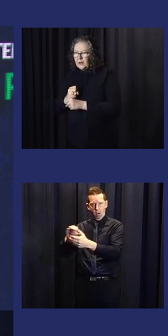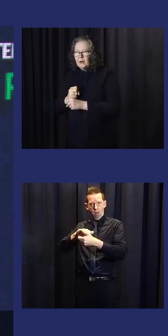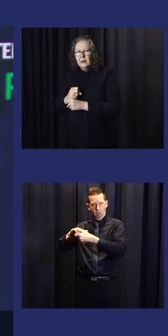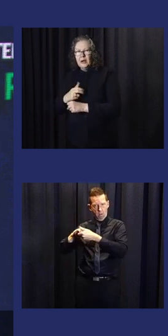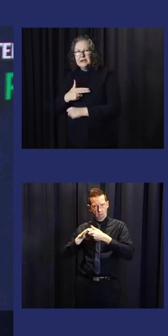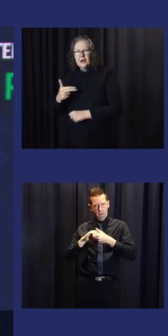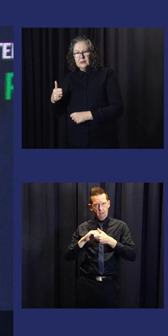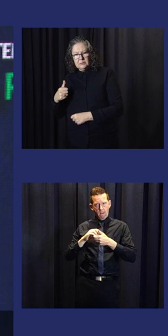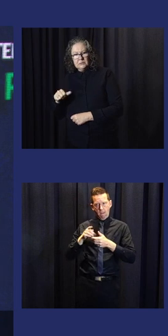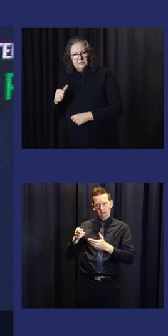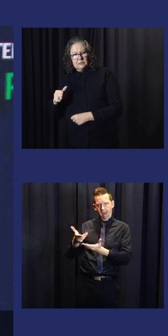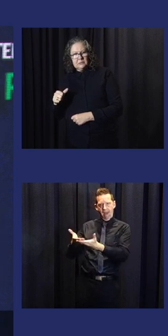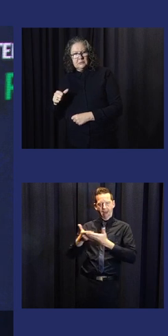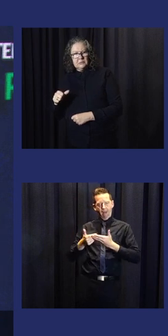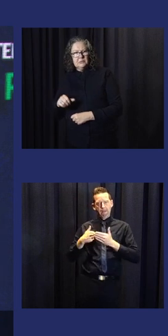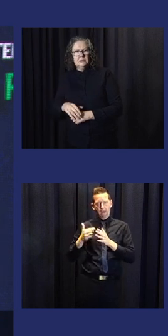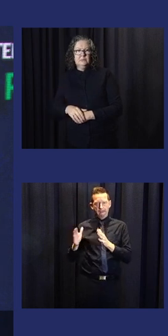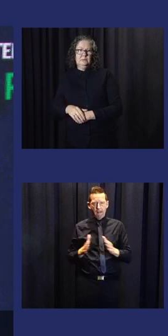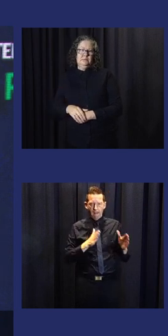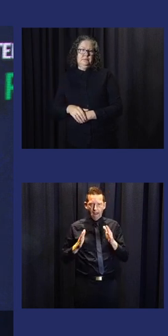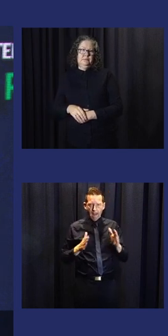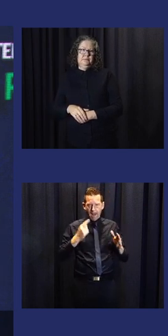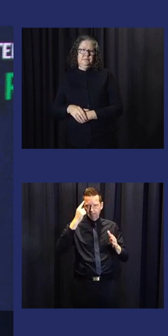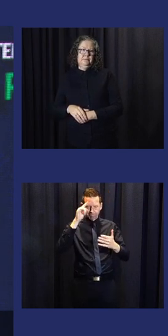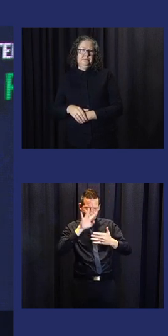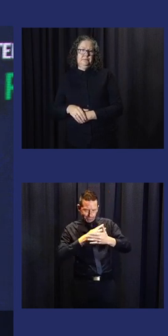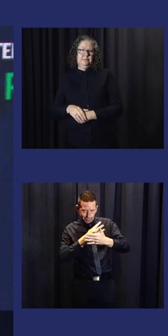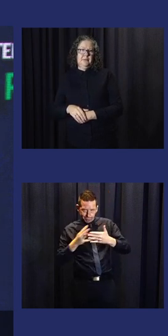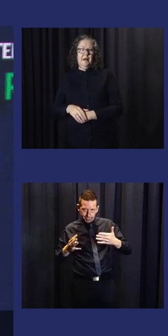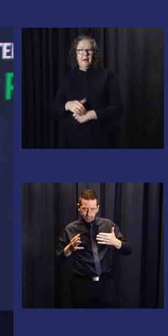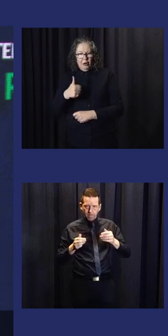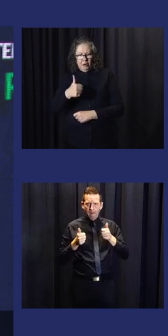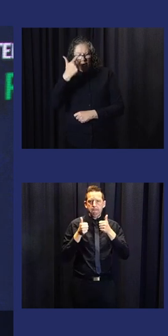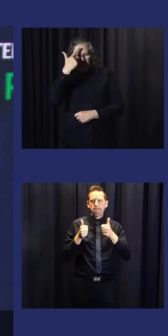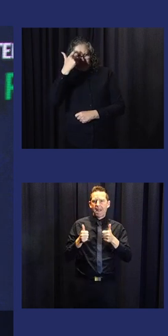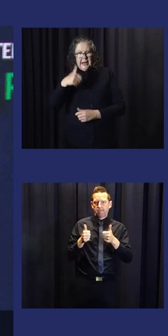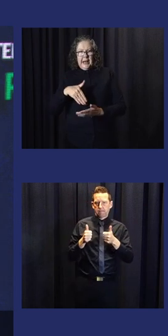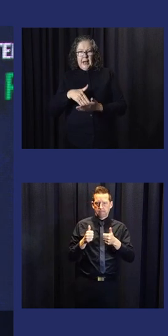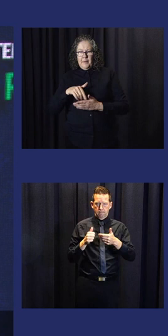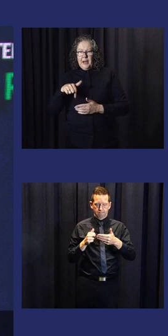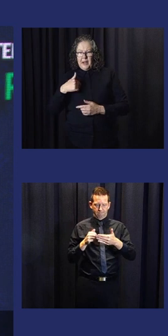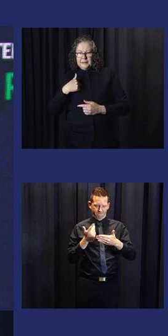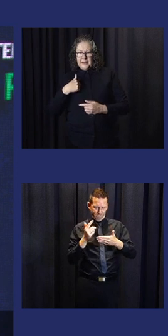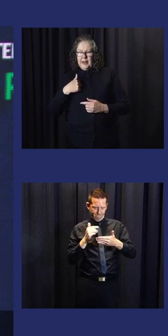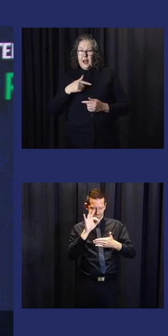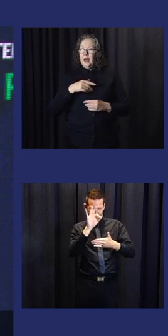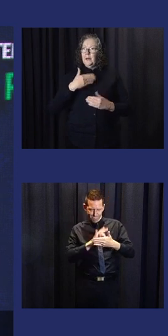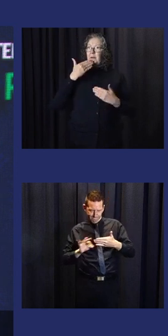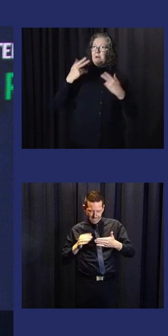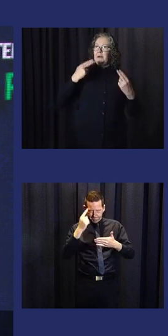establish evacuation plan, dedicated ensemble area, and safe route in disaster